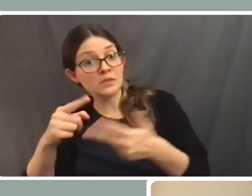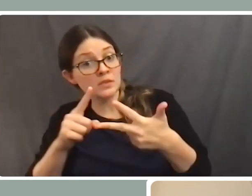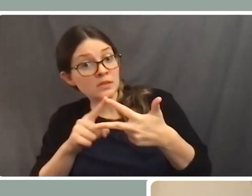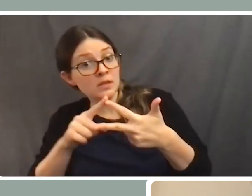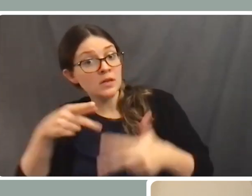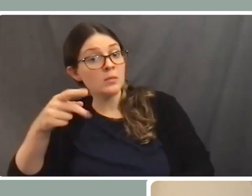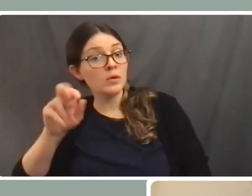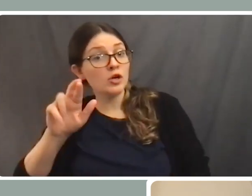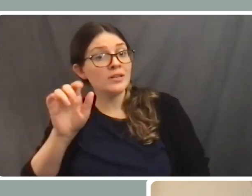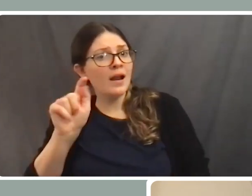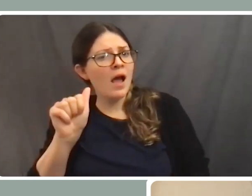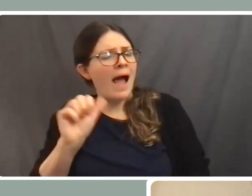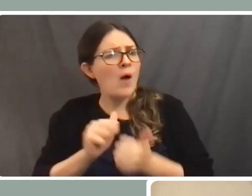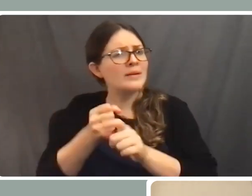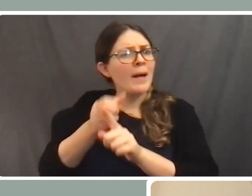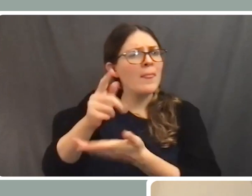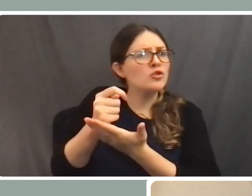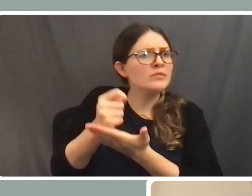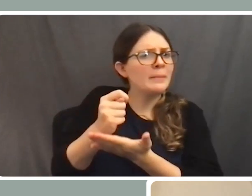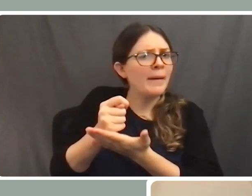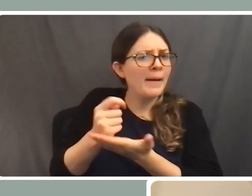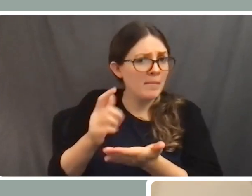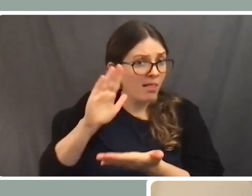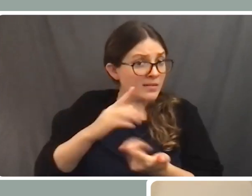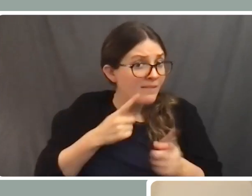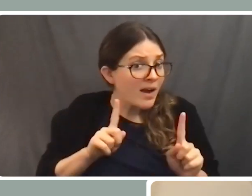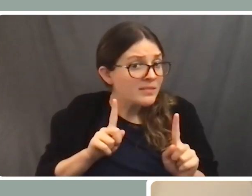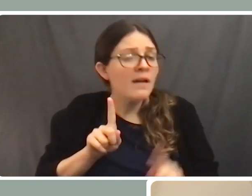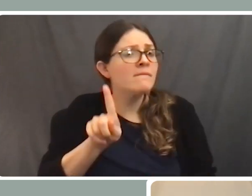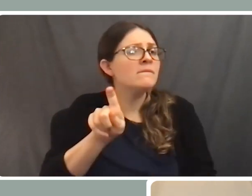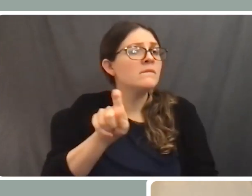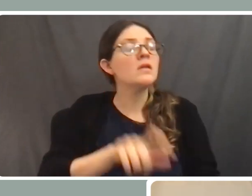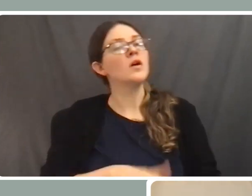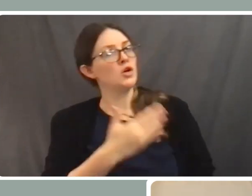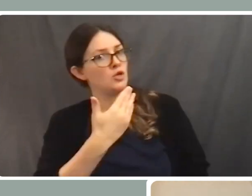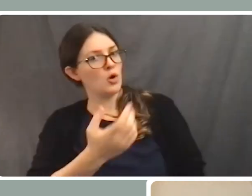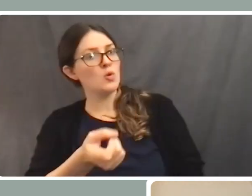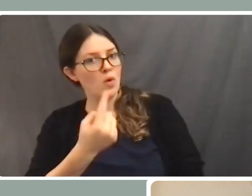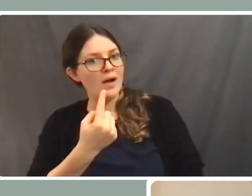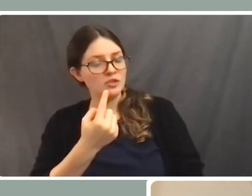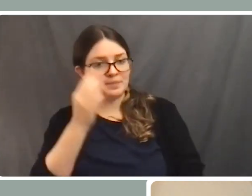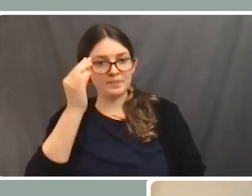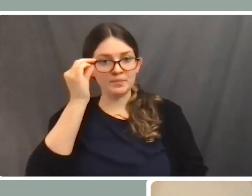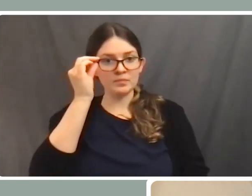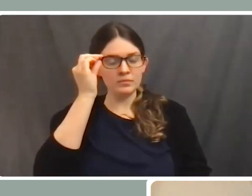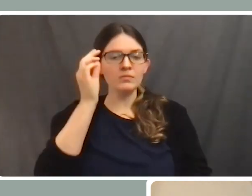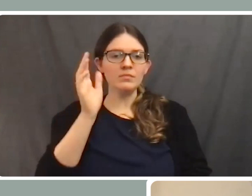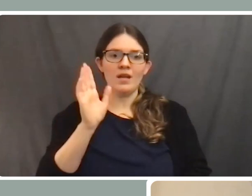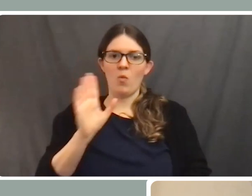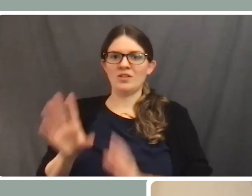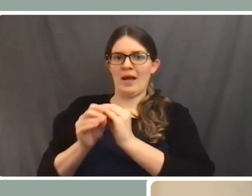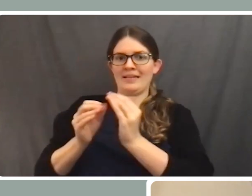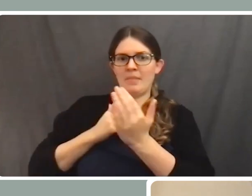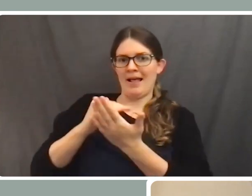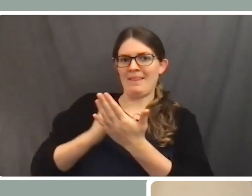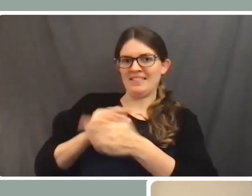Perjeta? Yeah, no, it's a good question. And it's something I'll go back and amend and add to my list of side